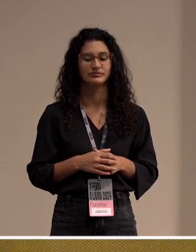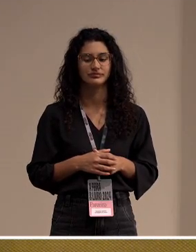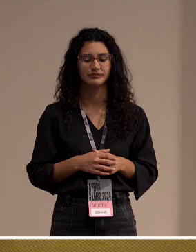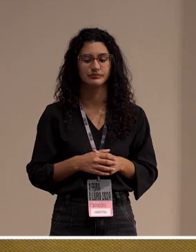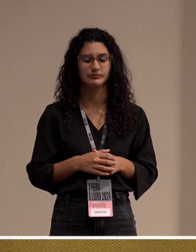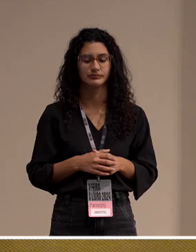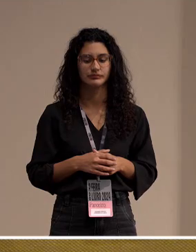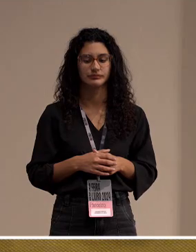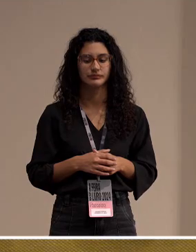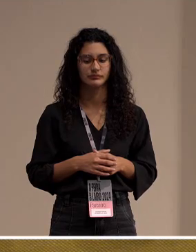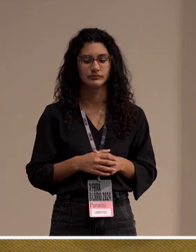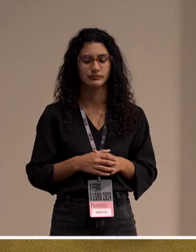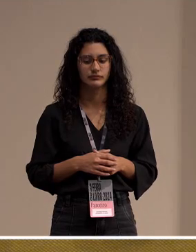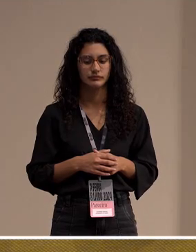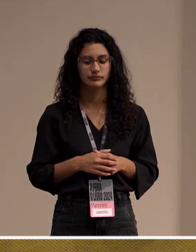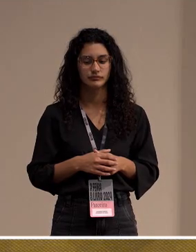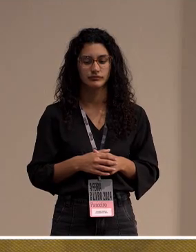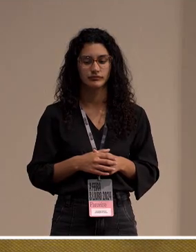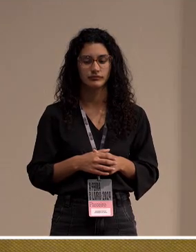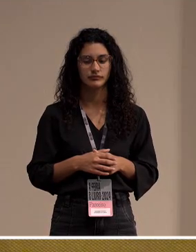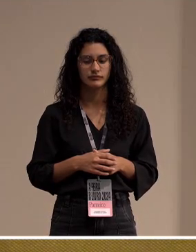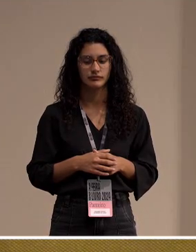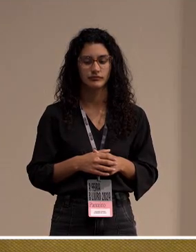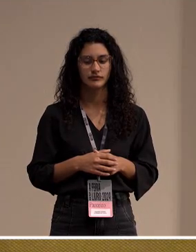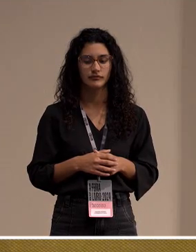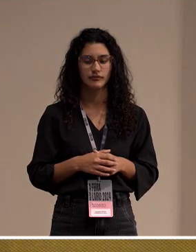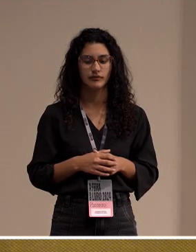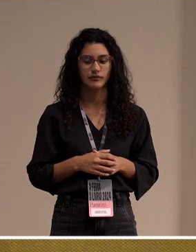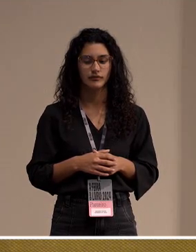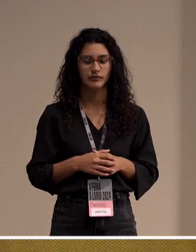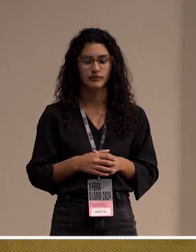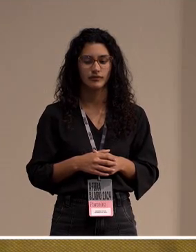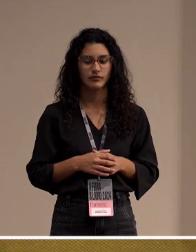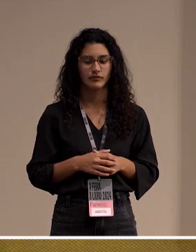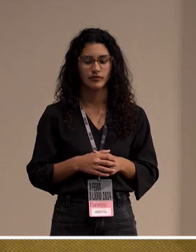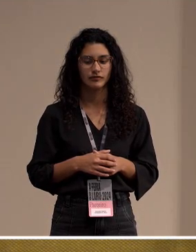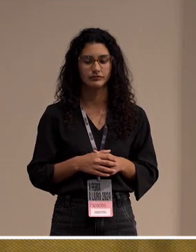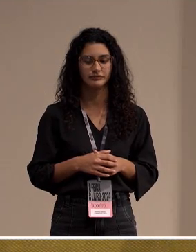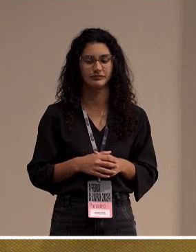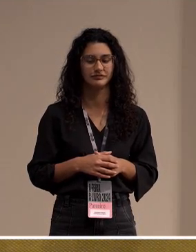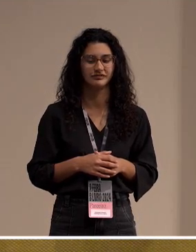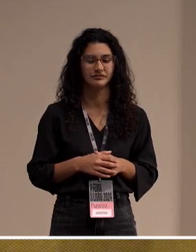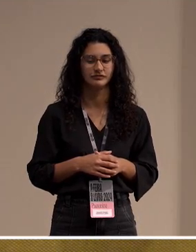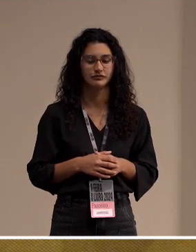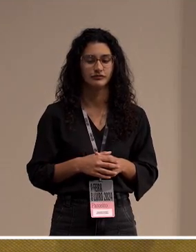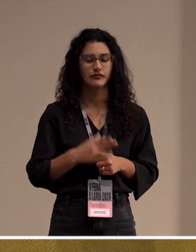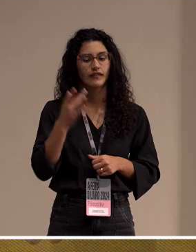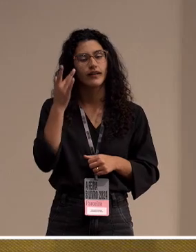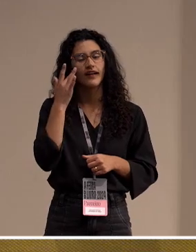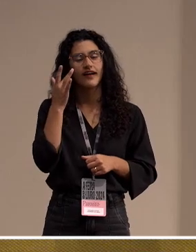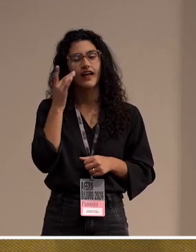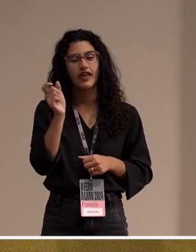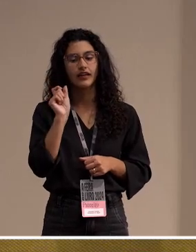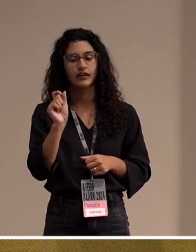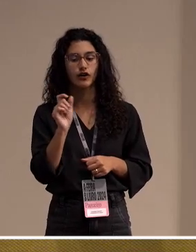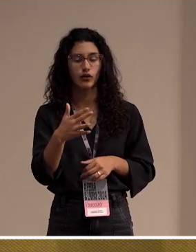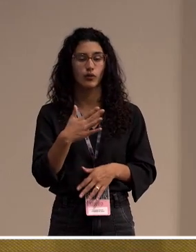One of the, I guess, maybe not when my book came out, I think it was when the movie 12 Years a Slave came out.